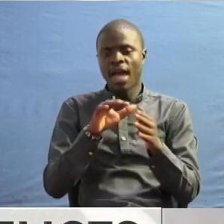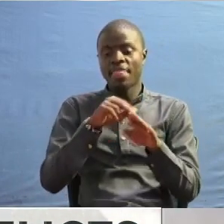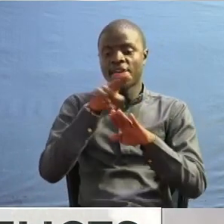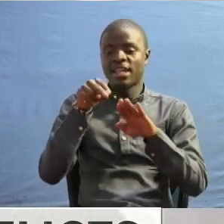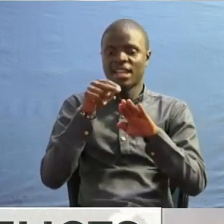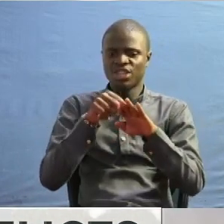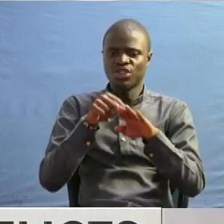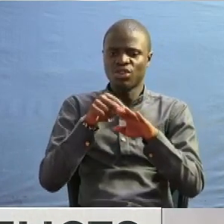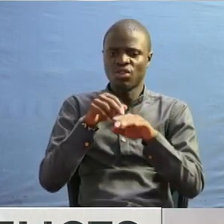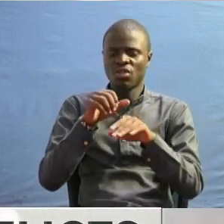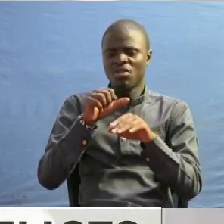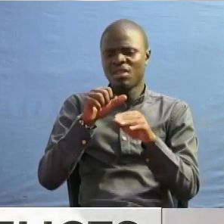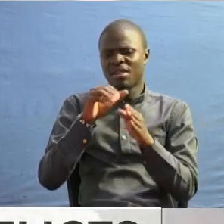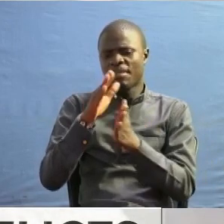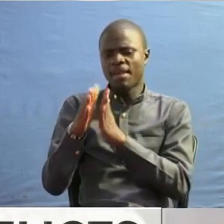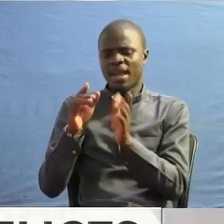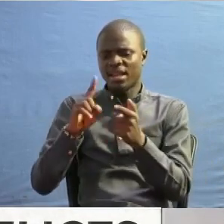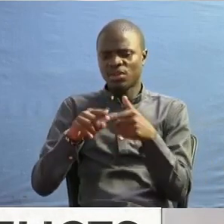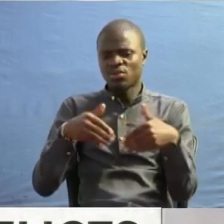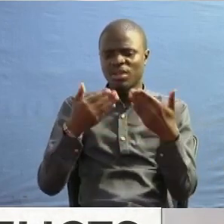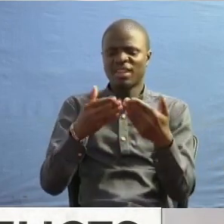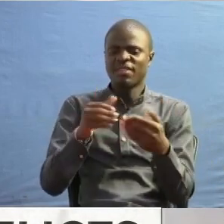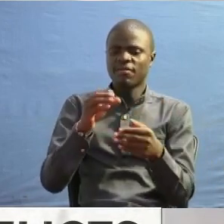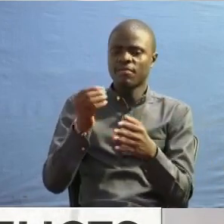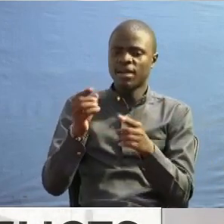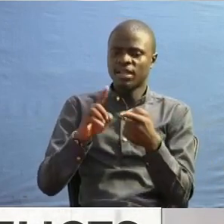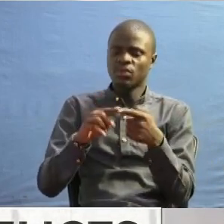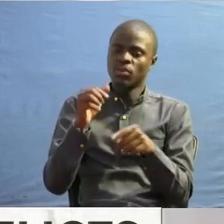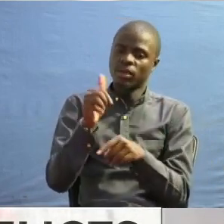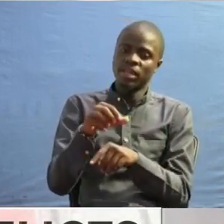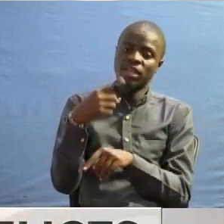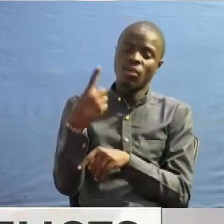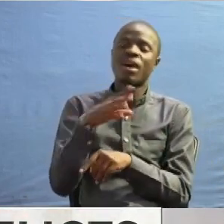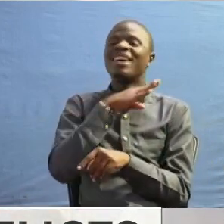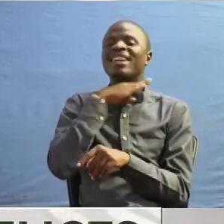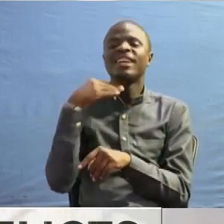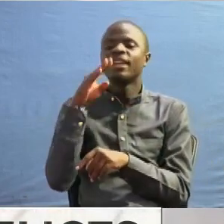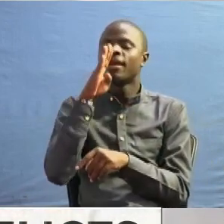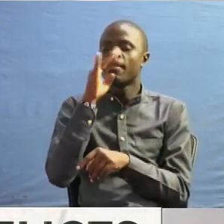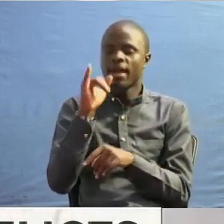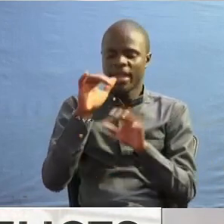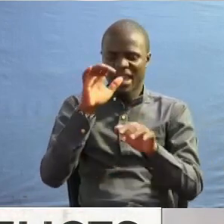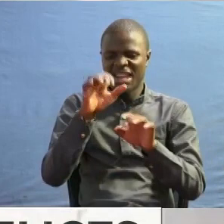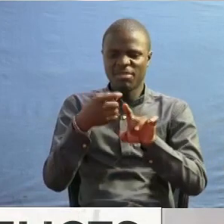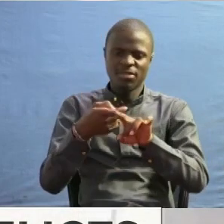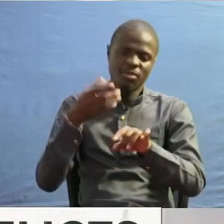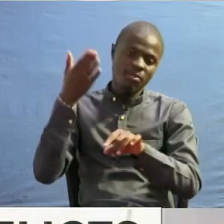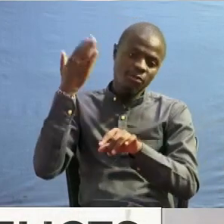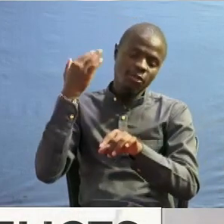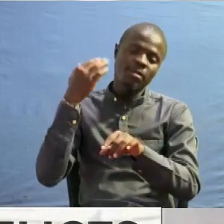national scheme that shall raise compensation amounts to anyone killed by wild animals from the previous